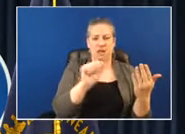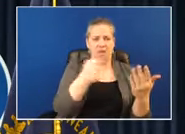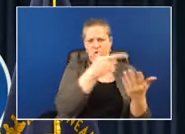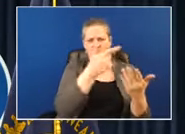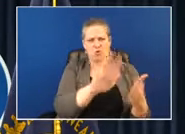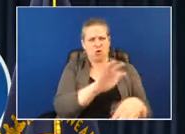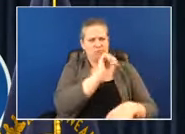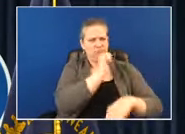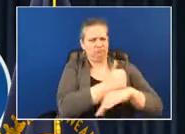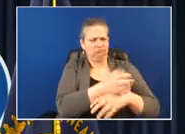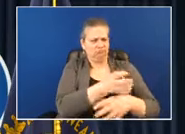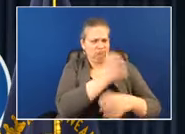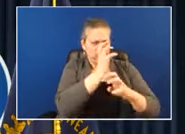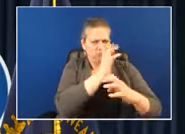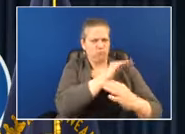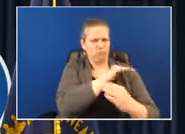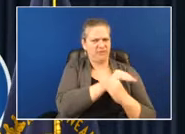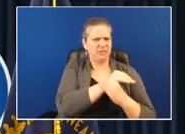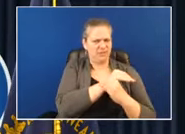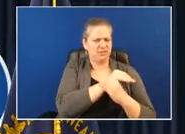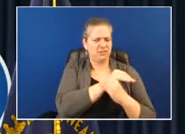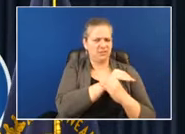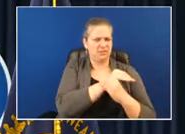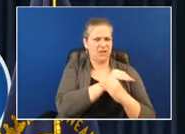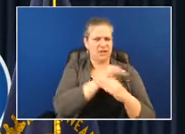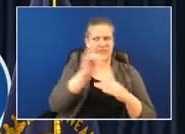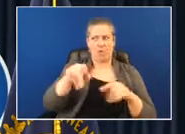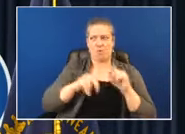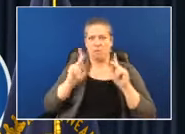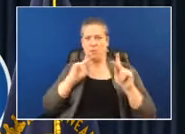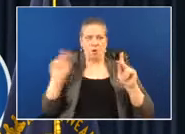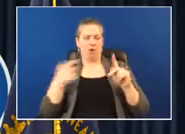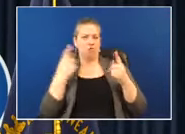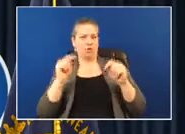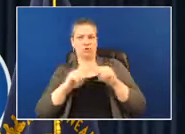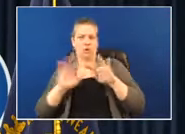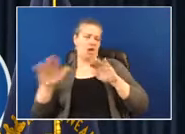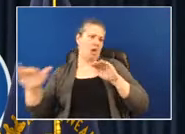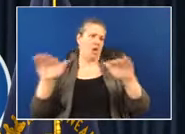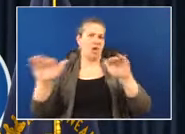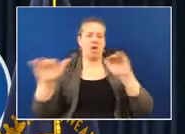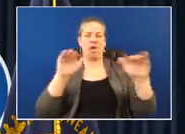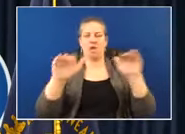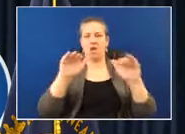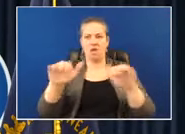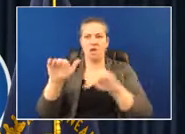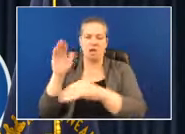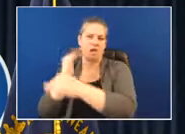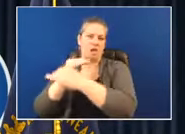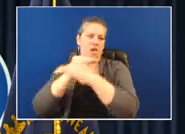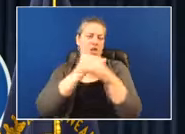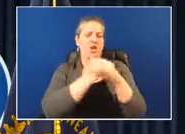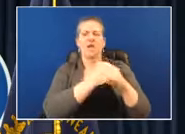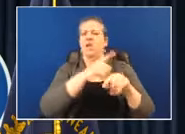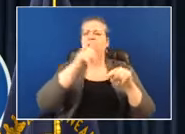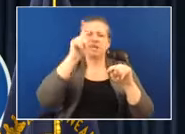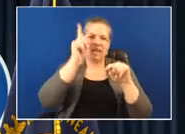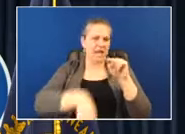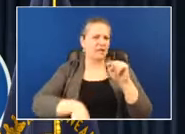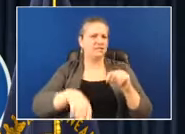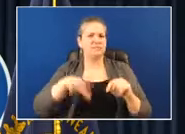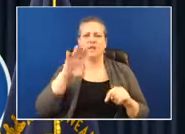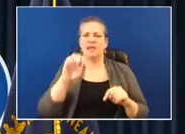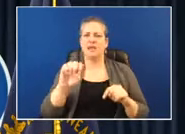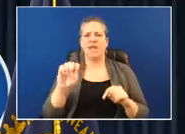strictly prevented the thing that people are trying to get other folks riled up about. There cannot be an athlete with